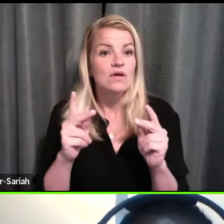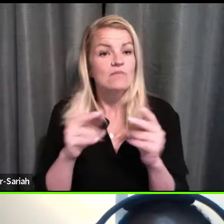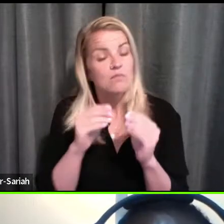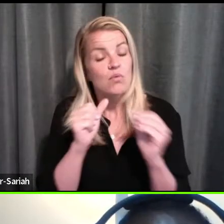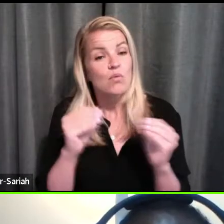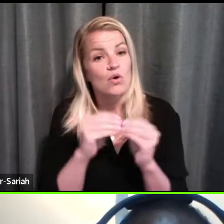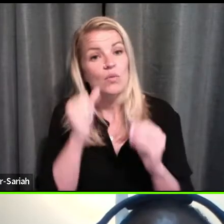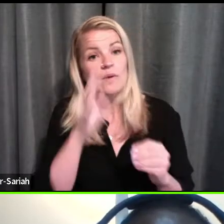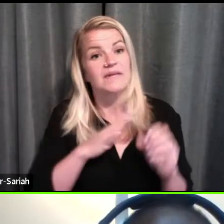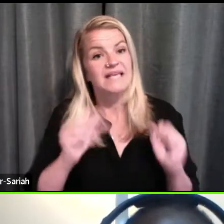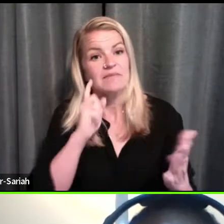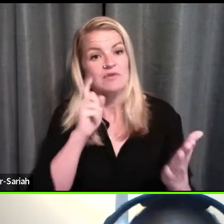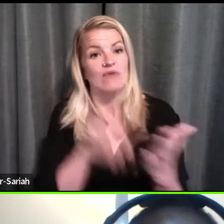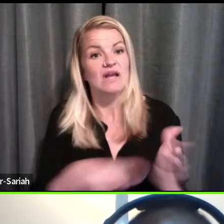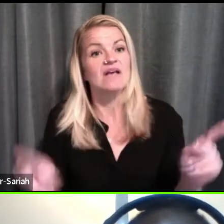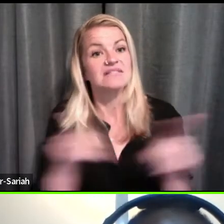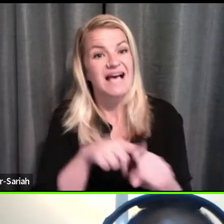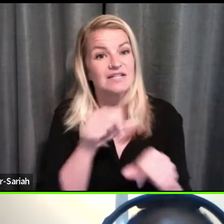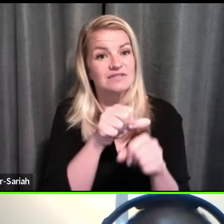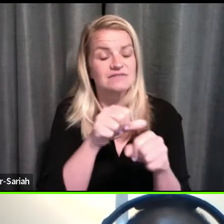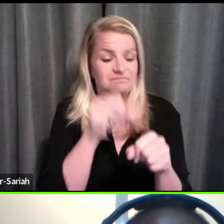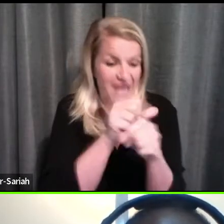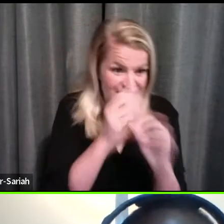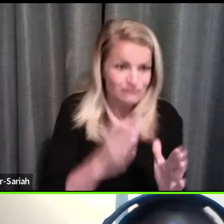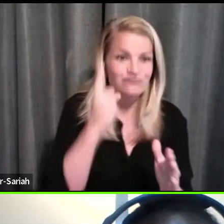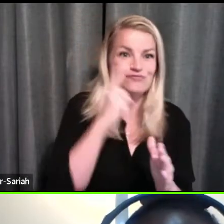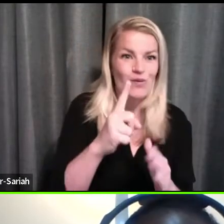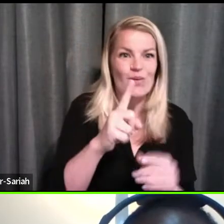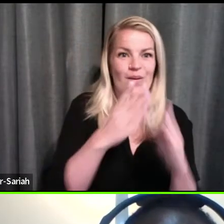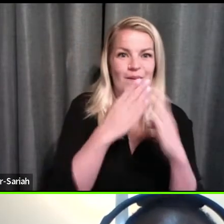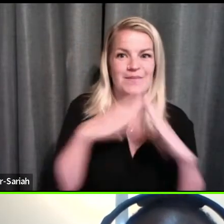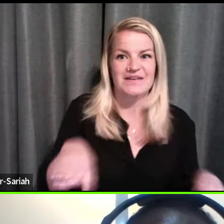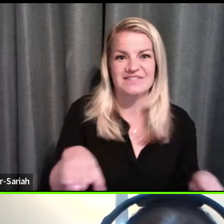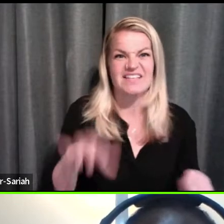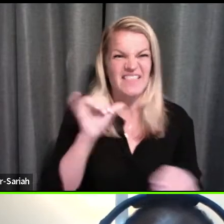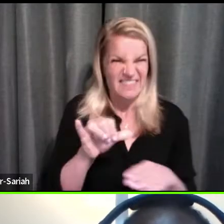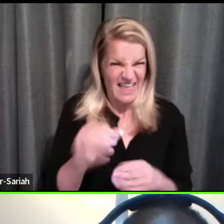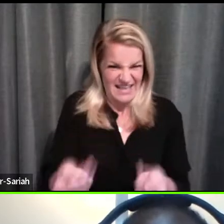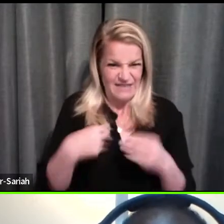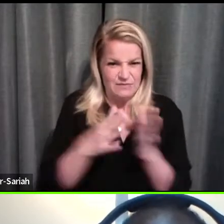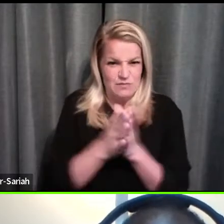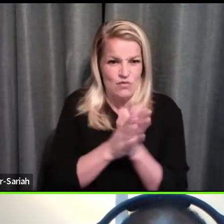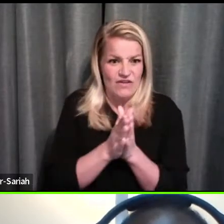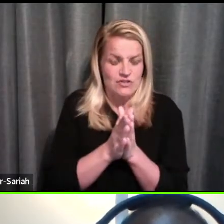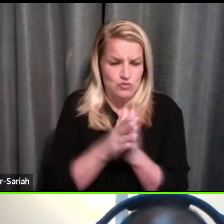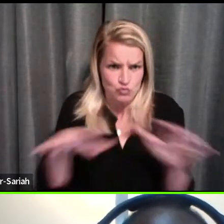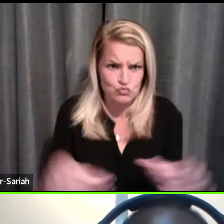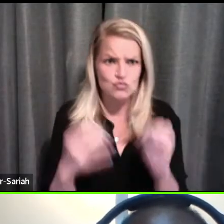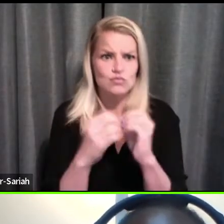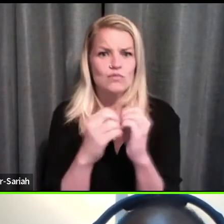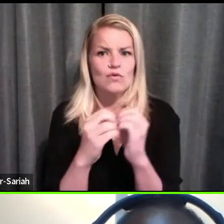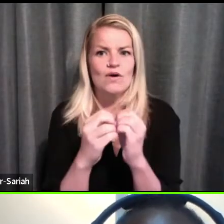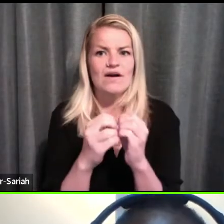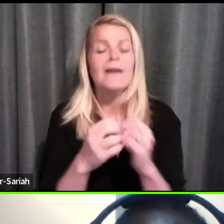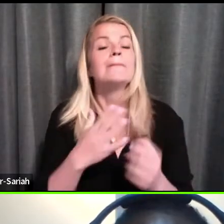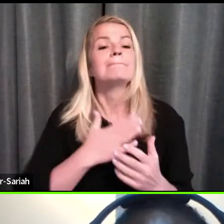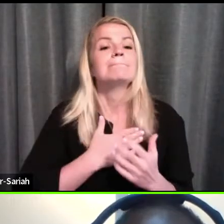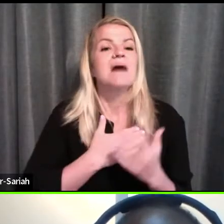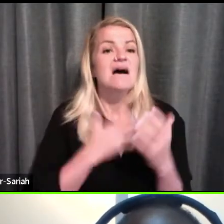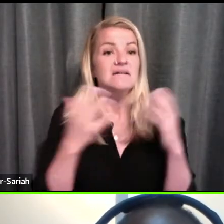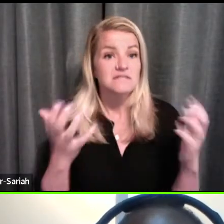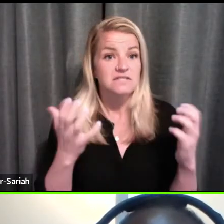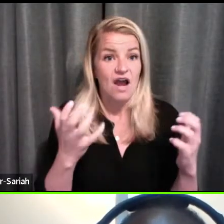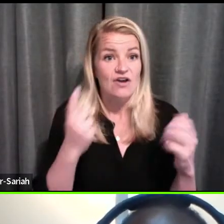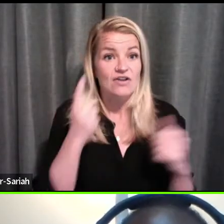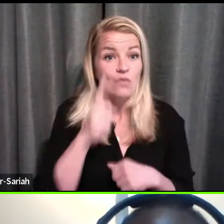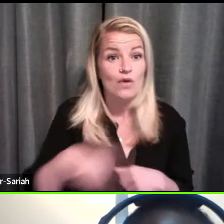of peace. This award gives me motivation to do more. My desire is for this